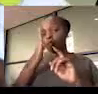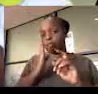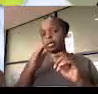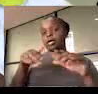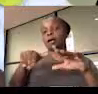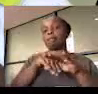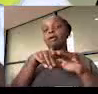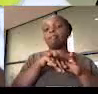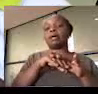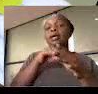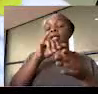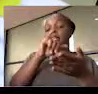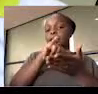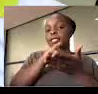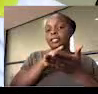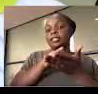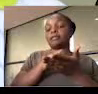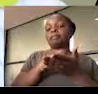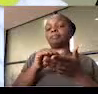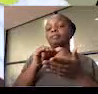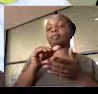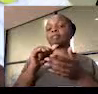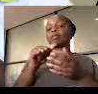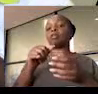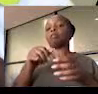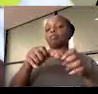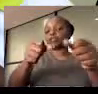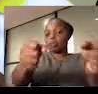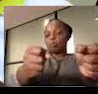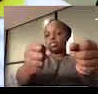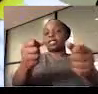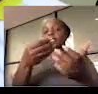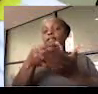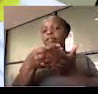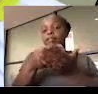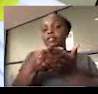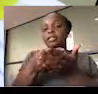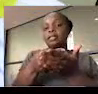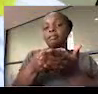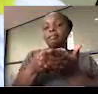The 4 very important